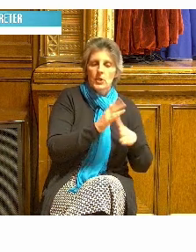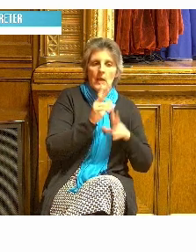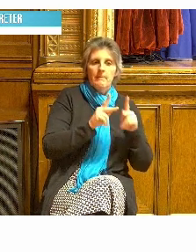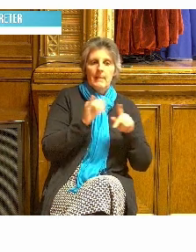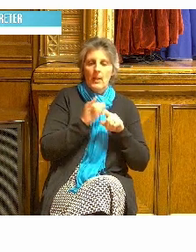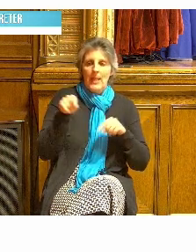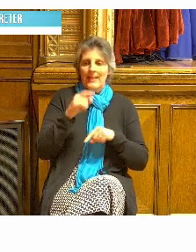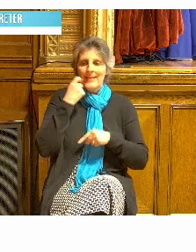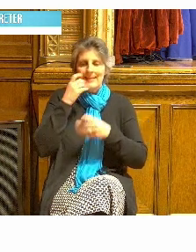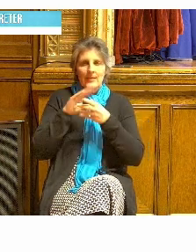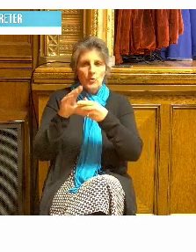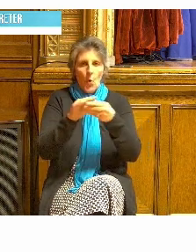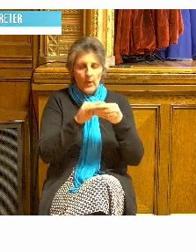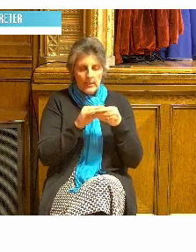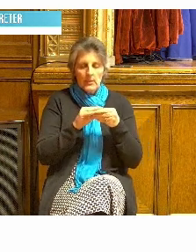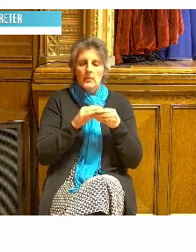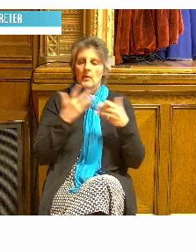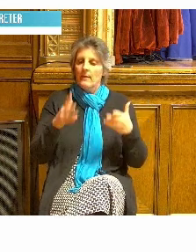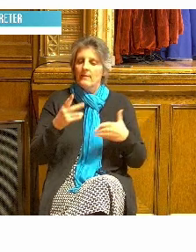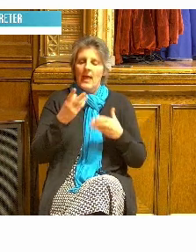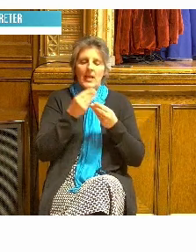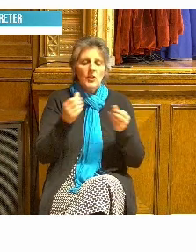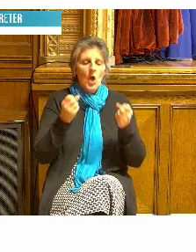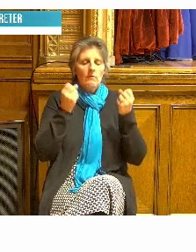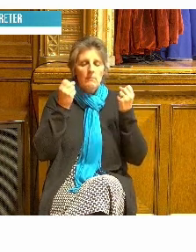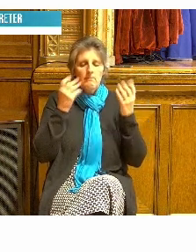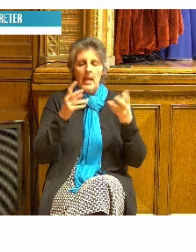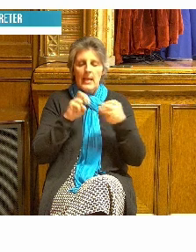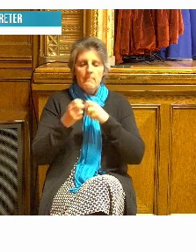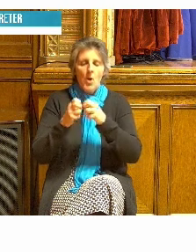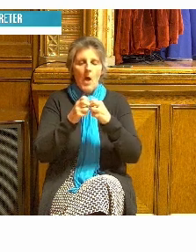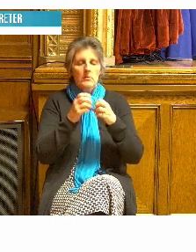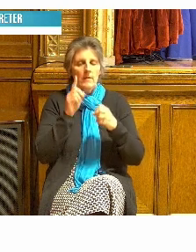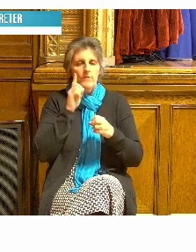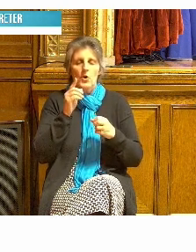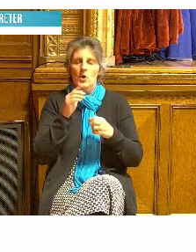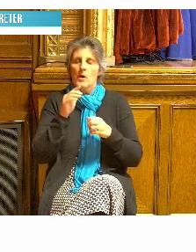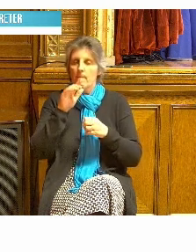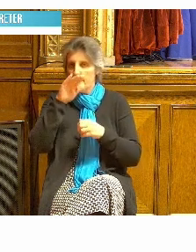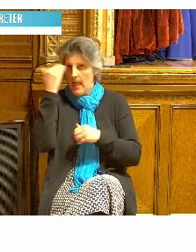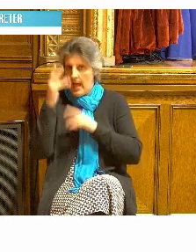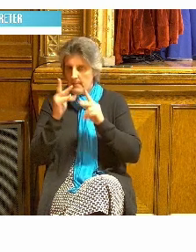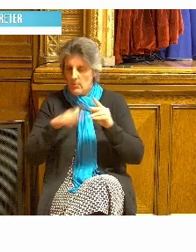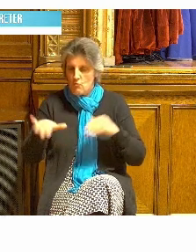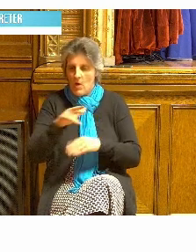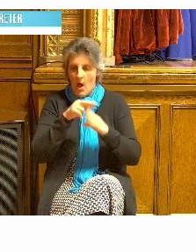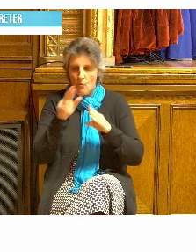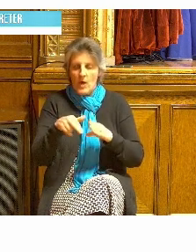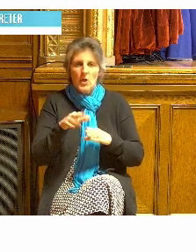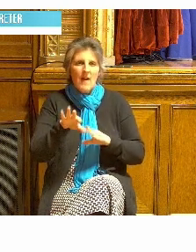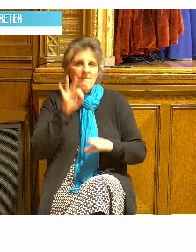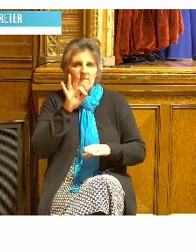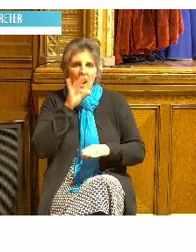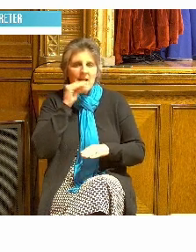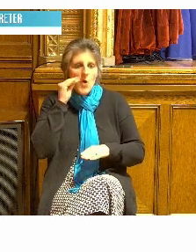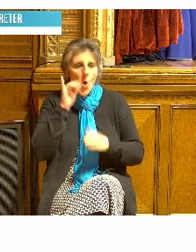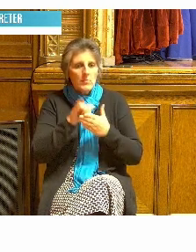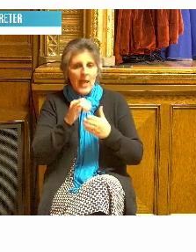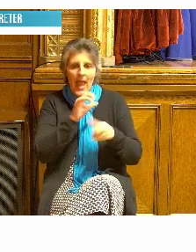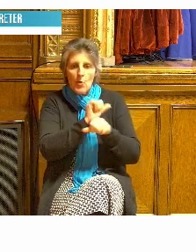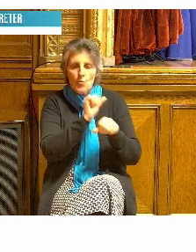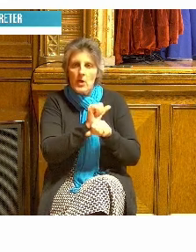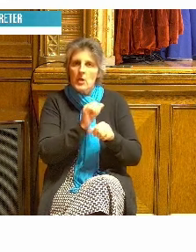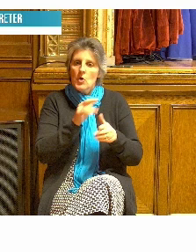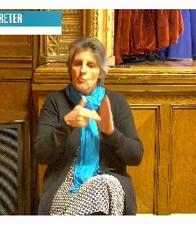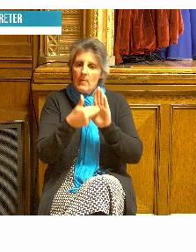Mitchell, Franklin Florence, and others. They solved thousands of major and minor problems for Black people in Rochester, finding housing or work, to representing